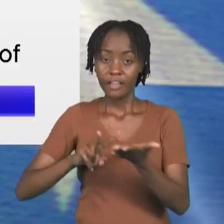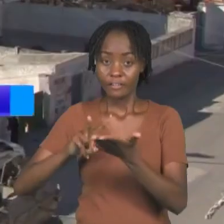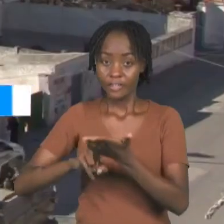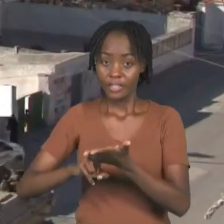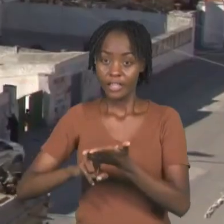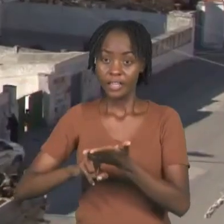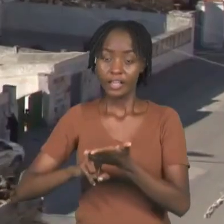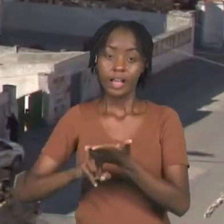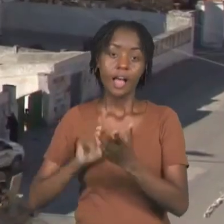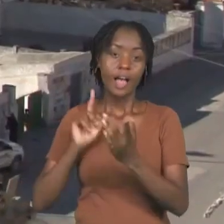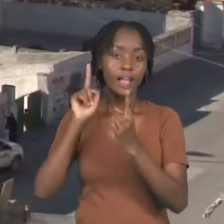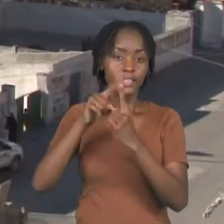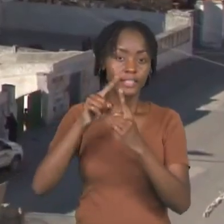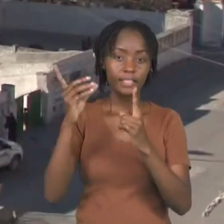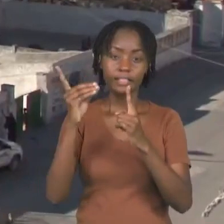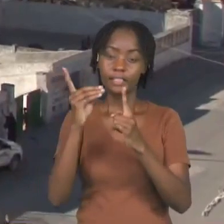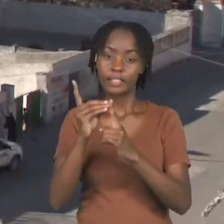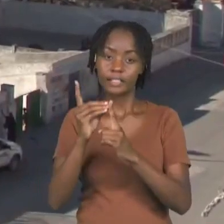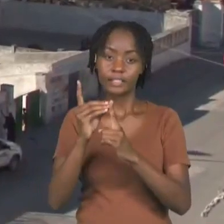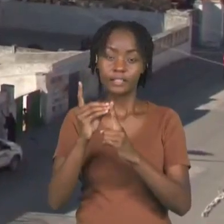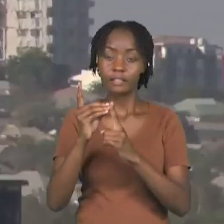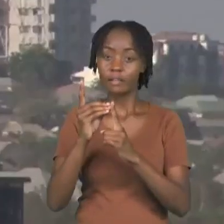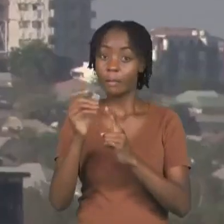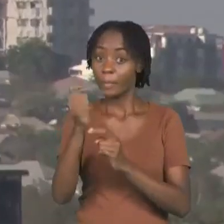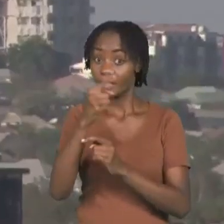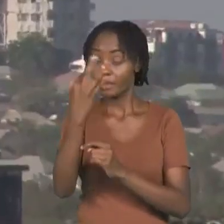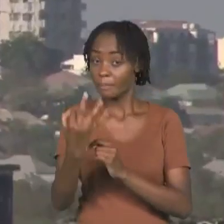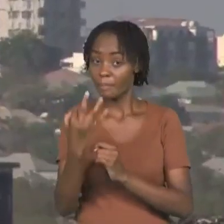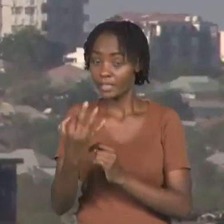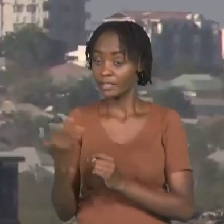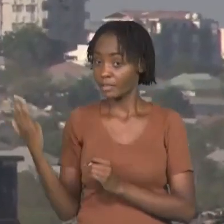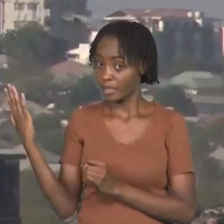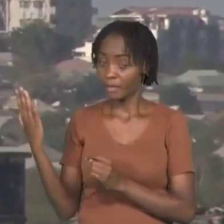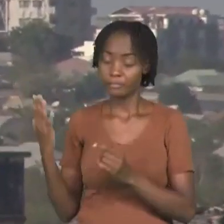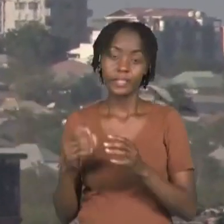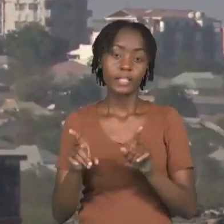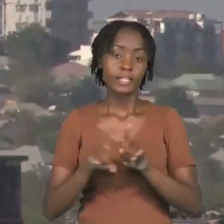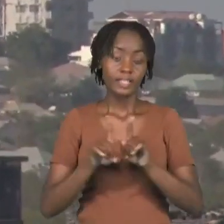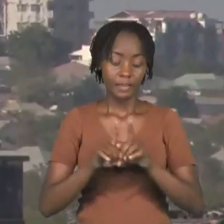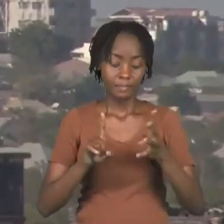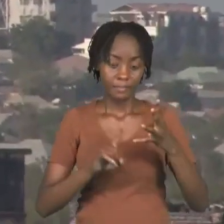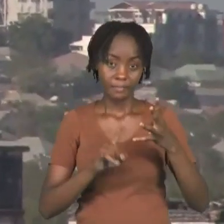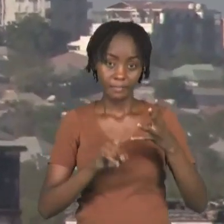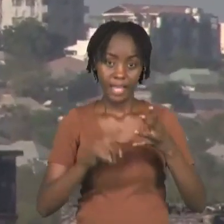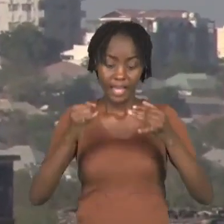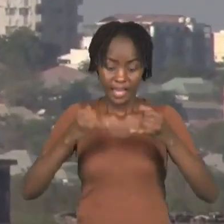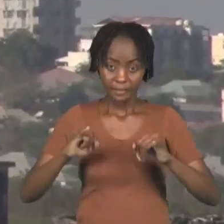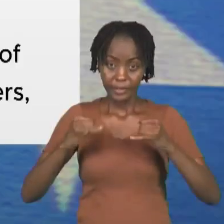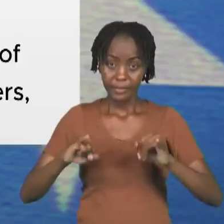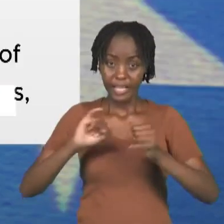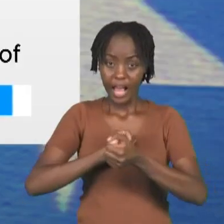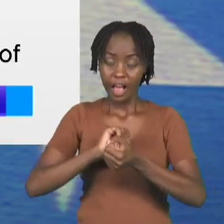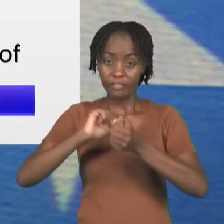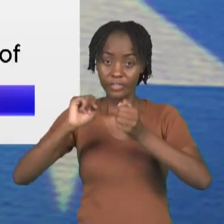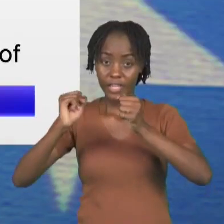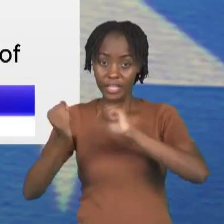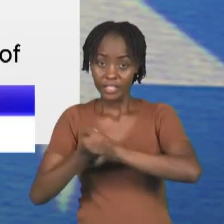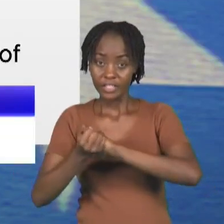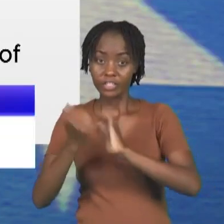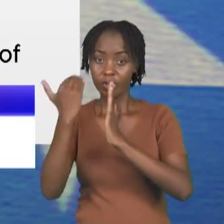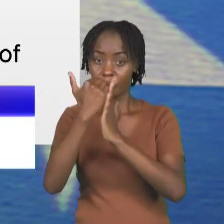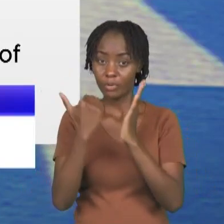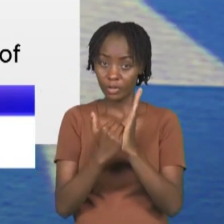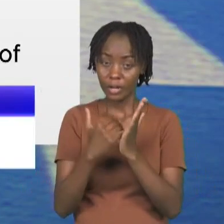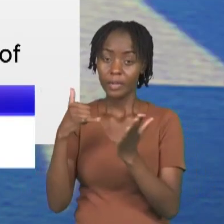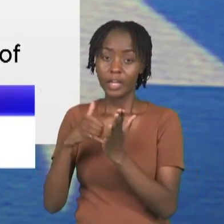end of March 2021. The two nations have agreed on implementing of exchange programs involving students,